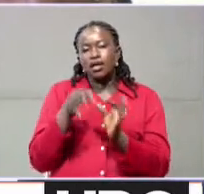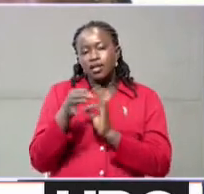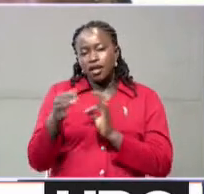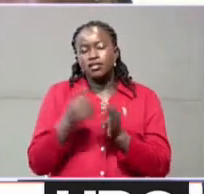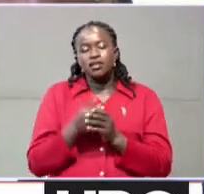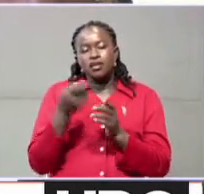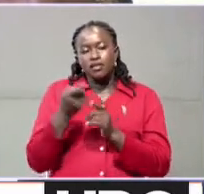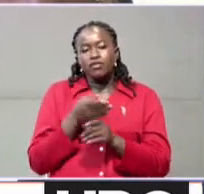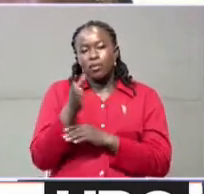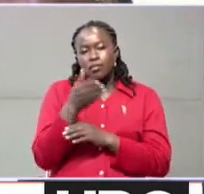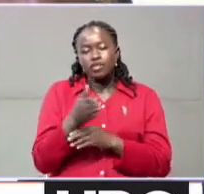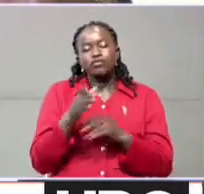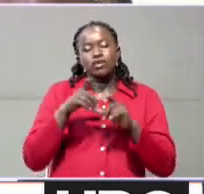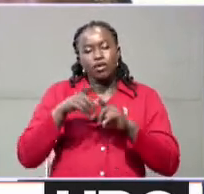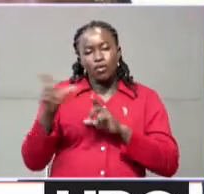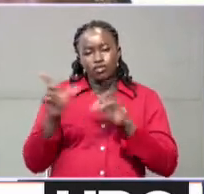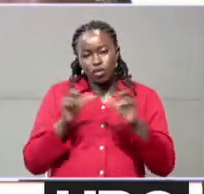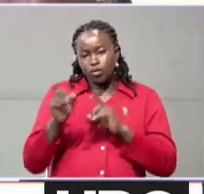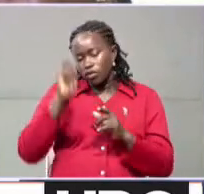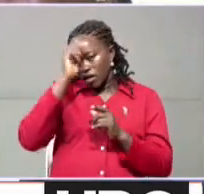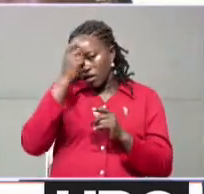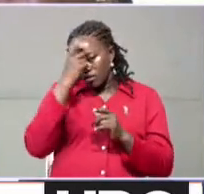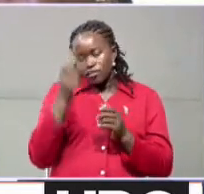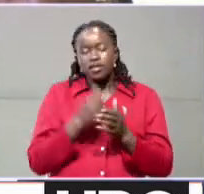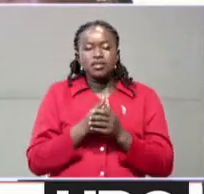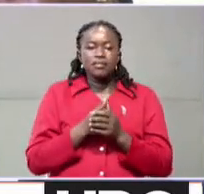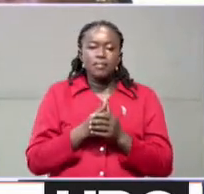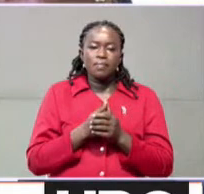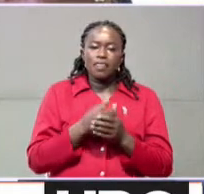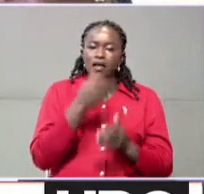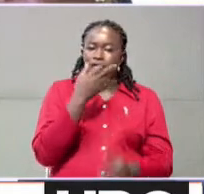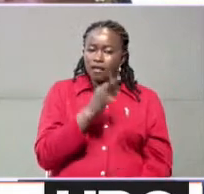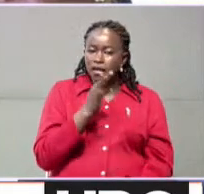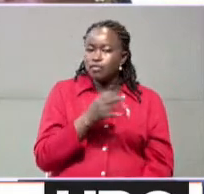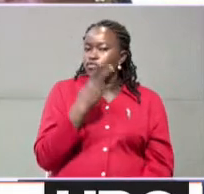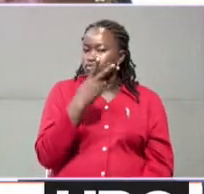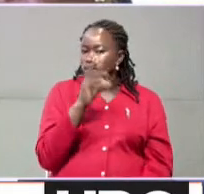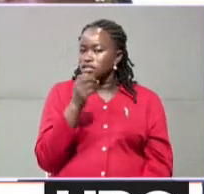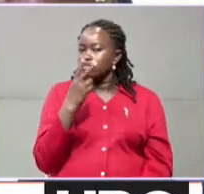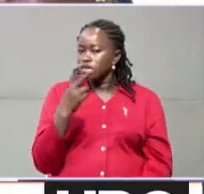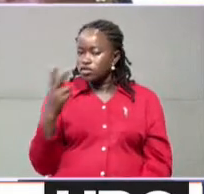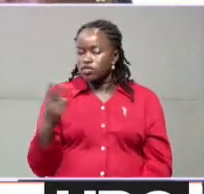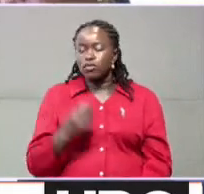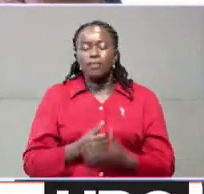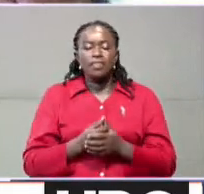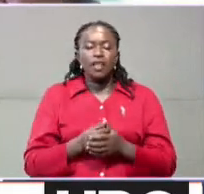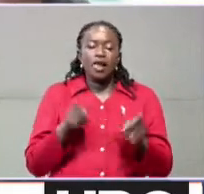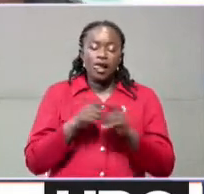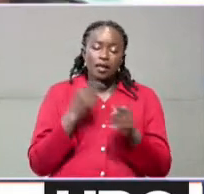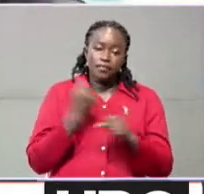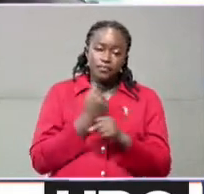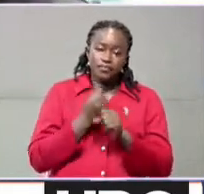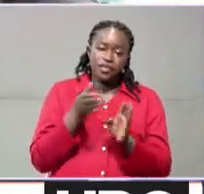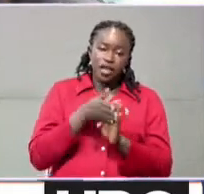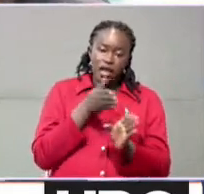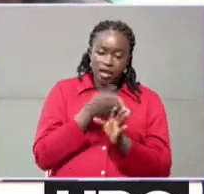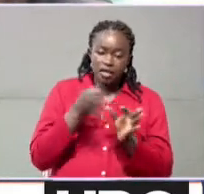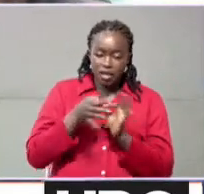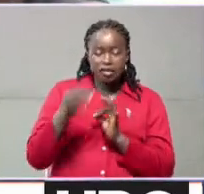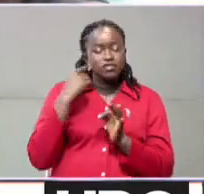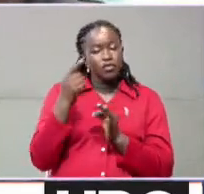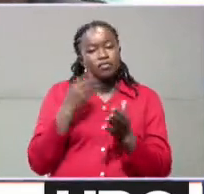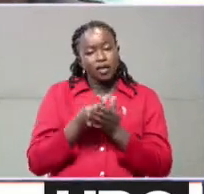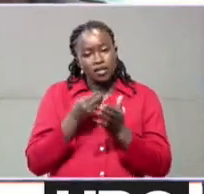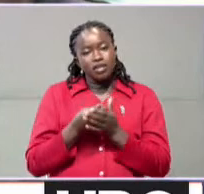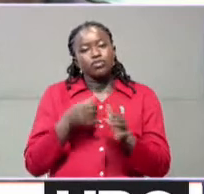from the ministry of local government that is february feb 2022 operational guidelines for financial inclusion